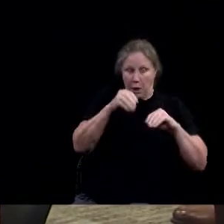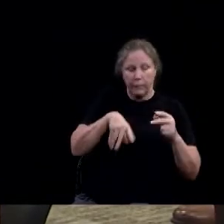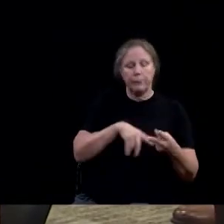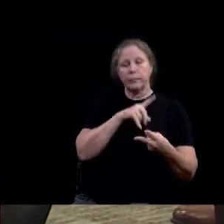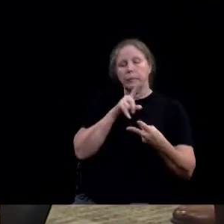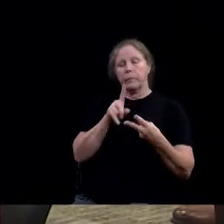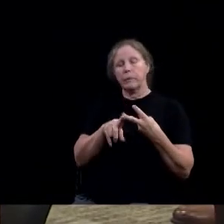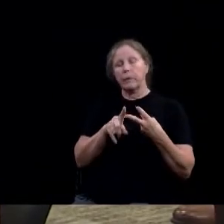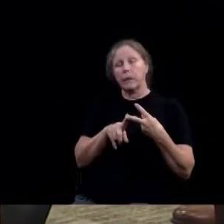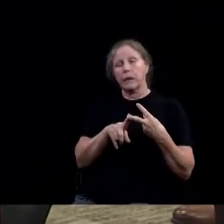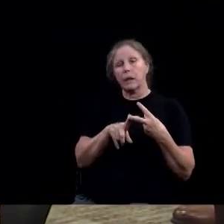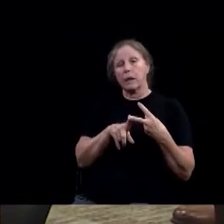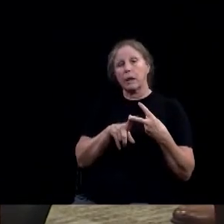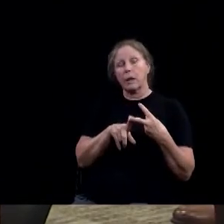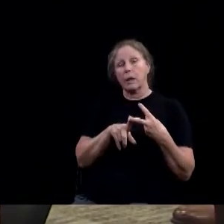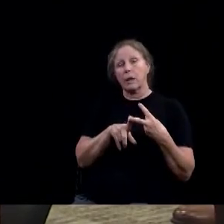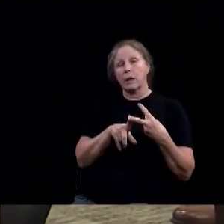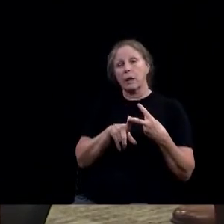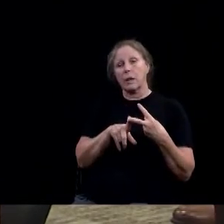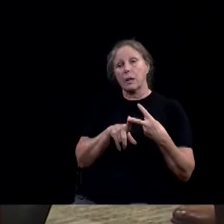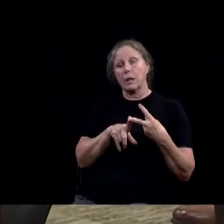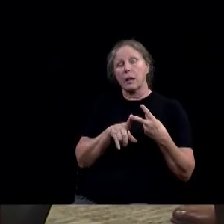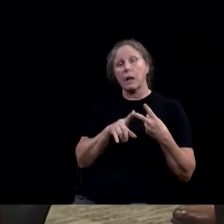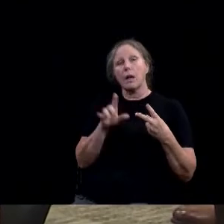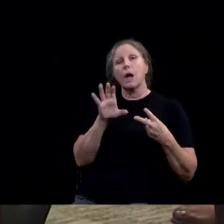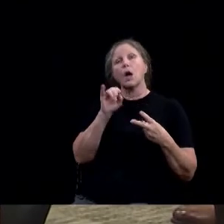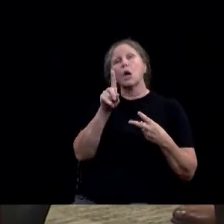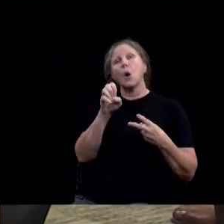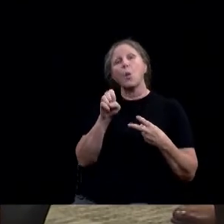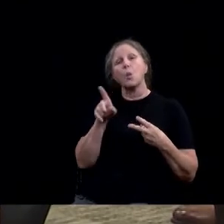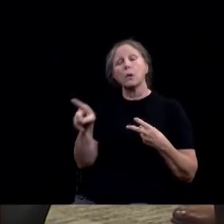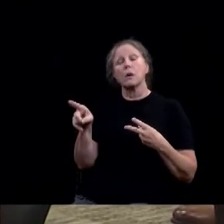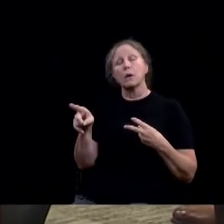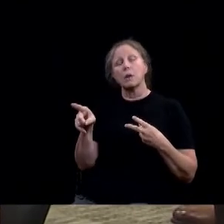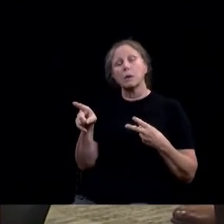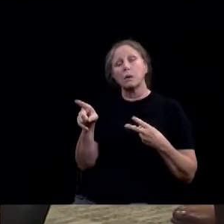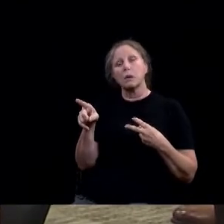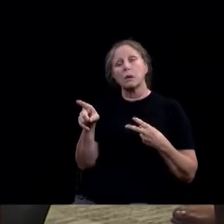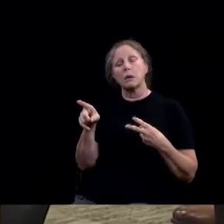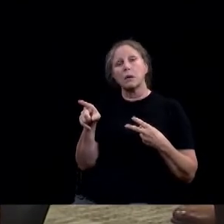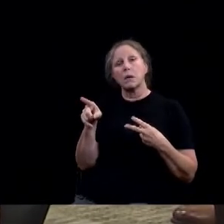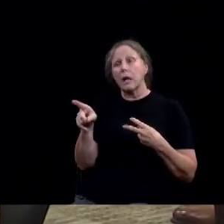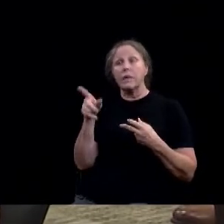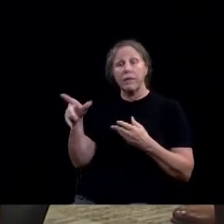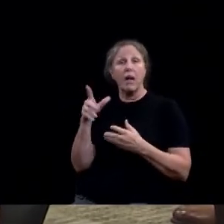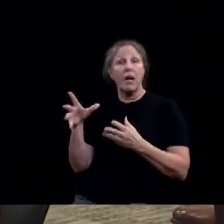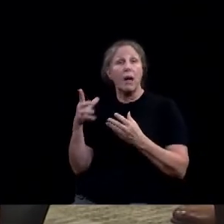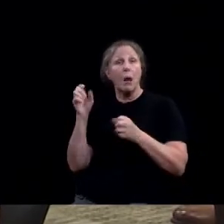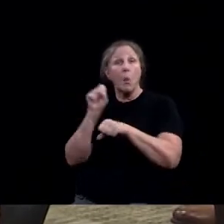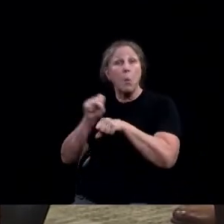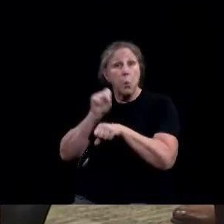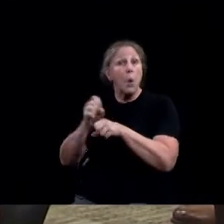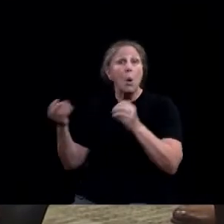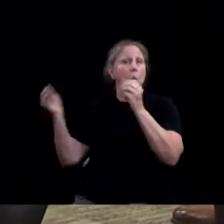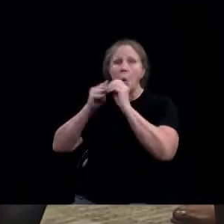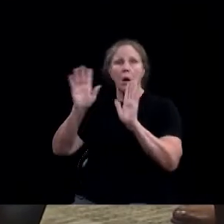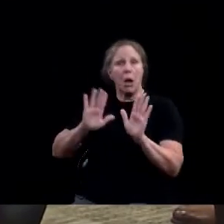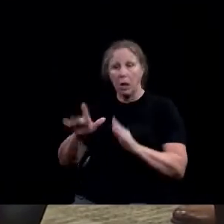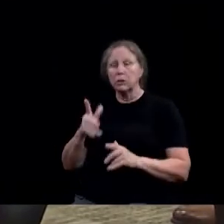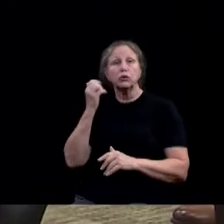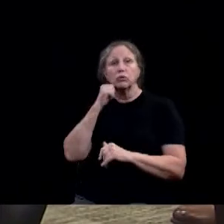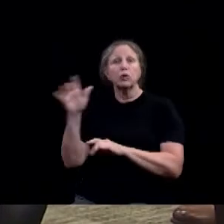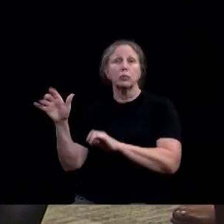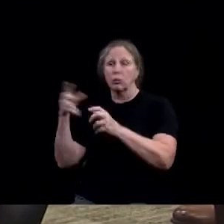also code enforcement, it's no added work to them. They stay in their system. We just tap into their database, pull their data, and then display it through